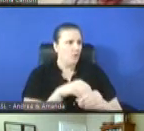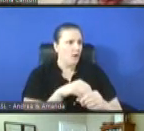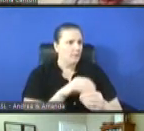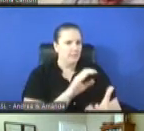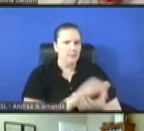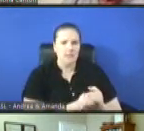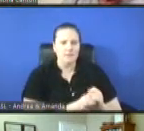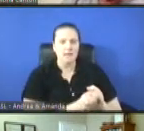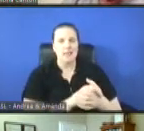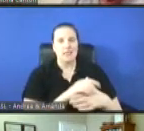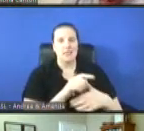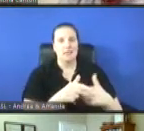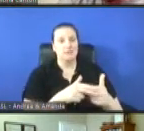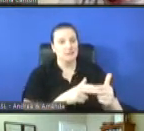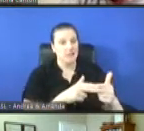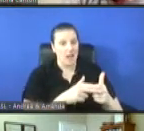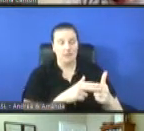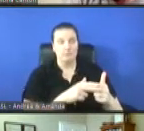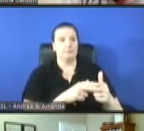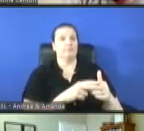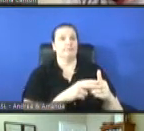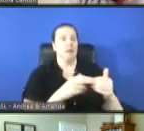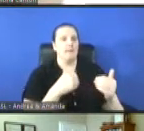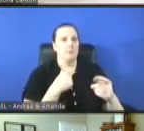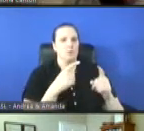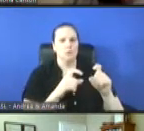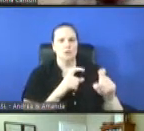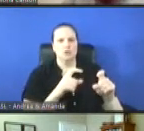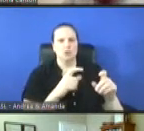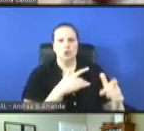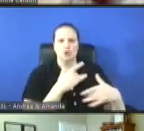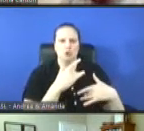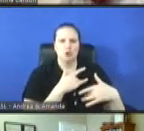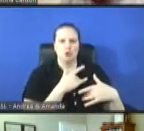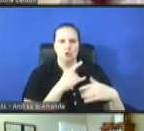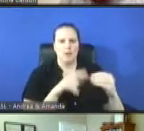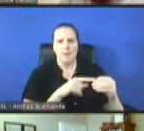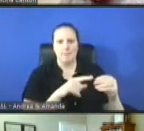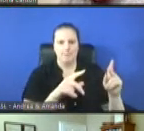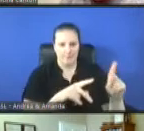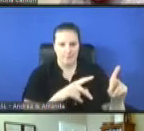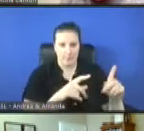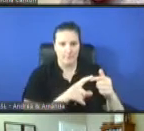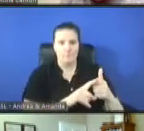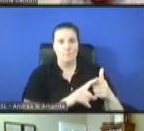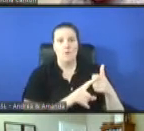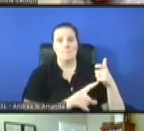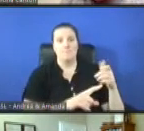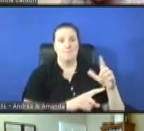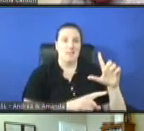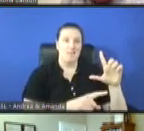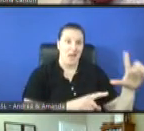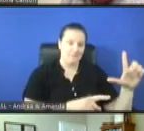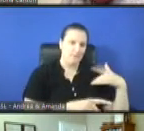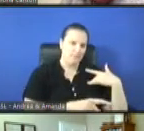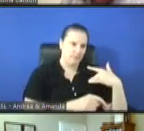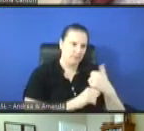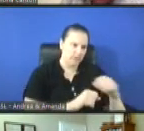this slide certainly raises a question and concern about people from the left feeling